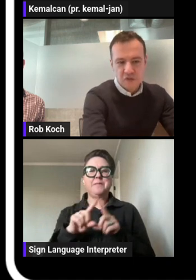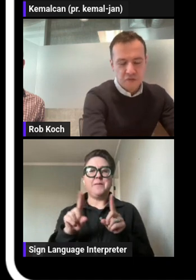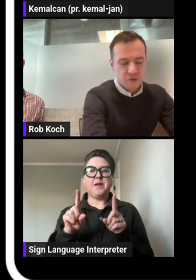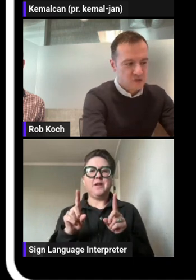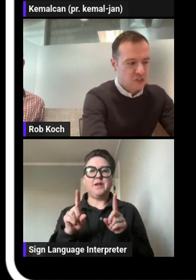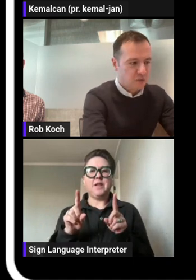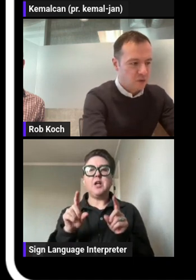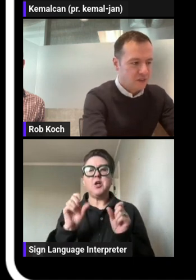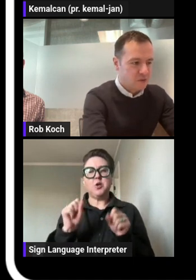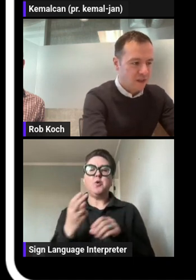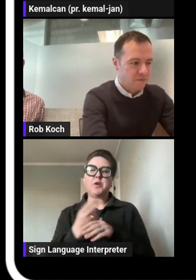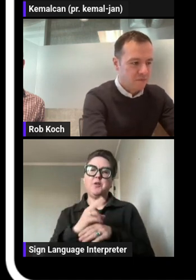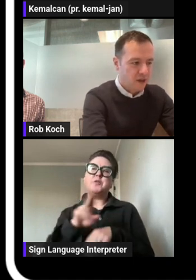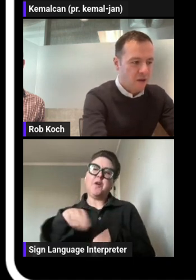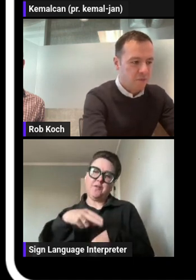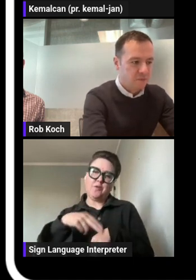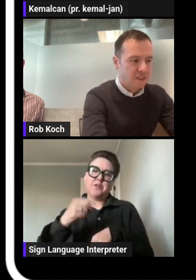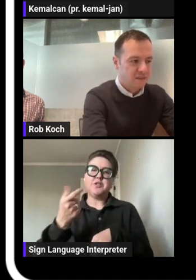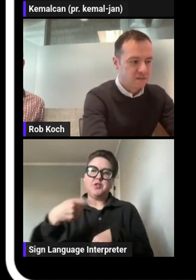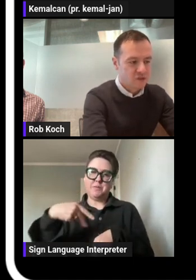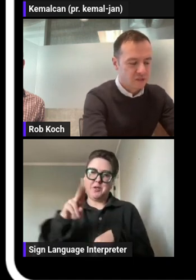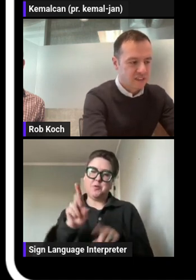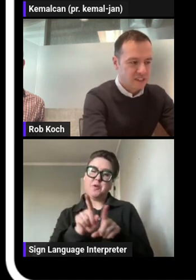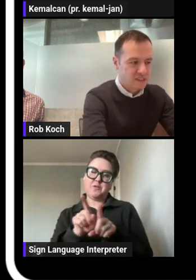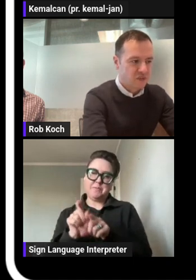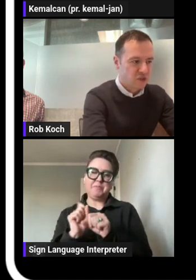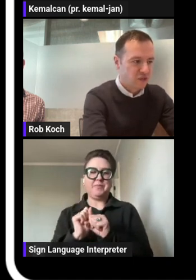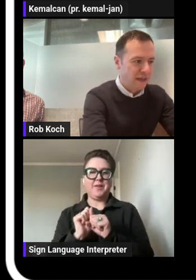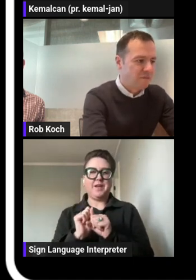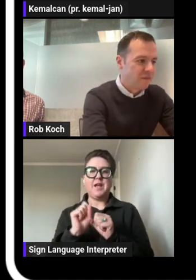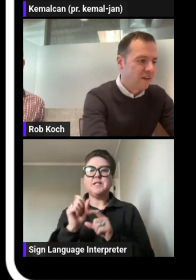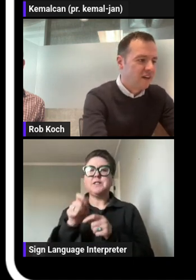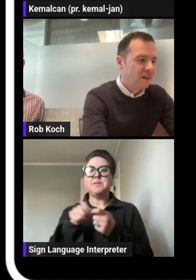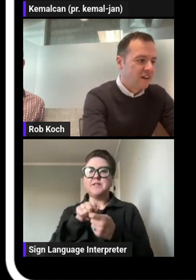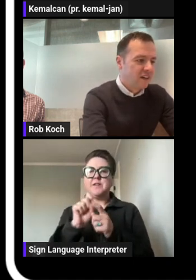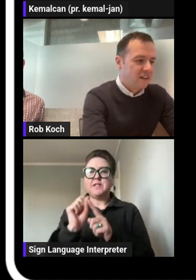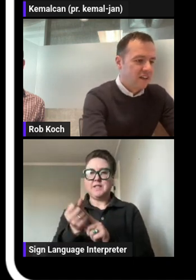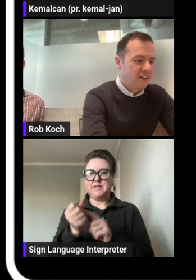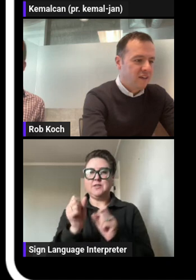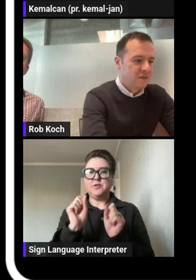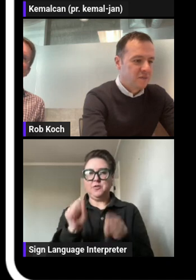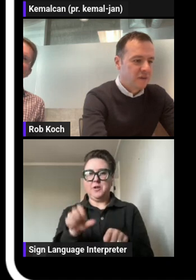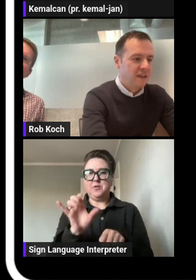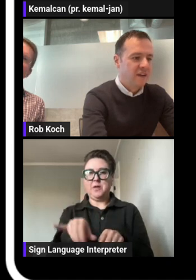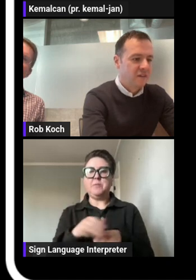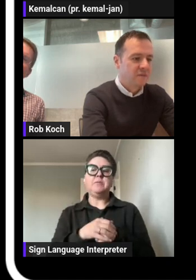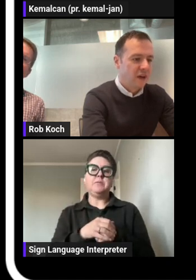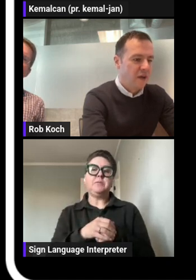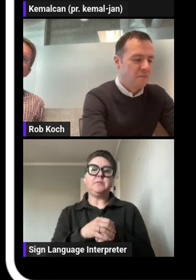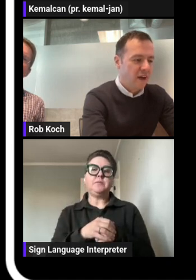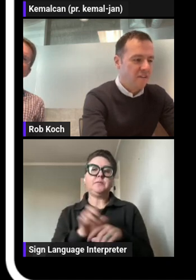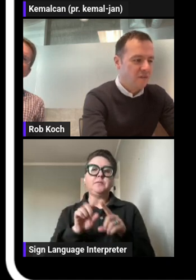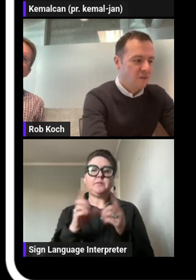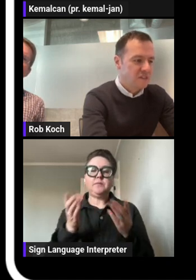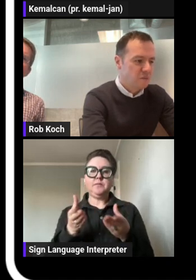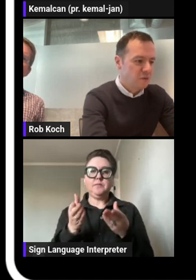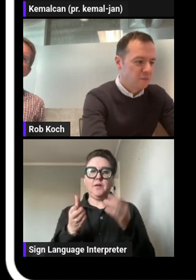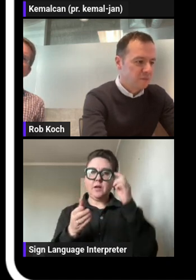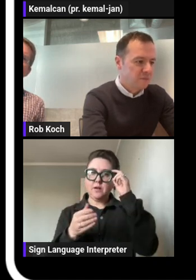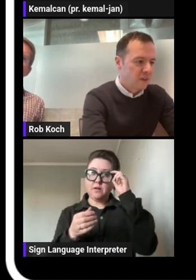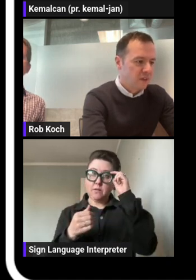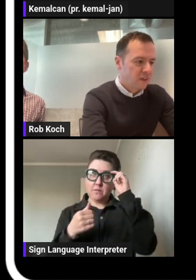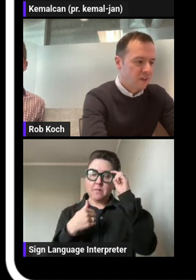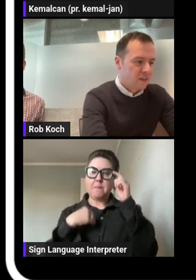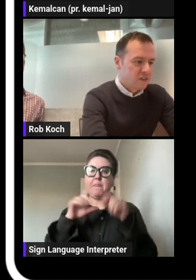you can use, of course, GPU as well. In certain cases, we do that. But here, I have only